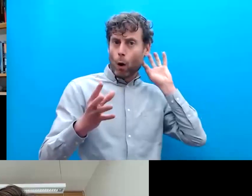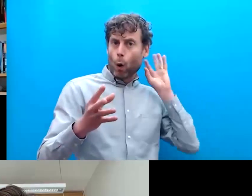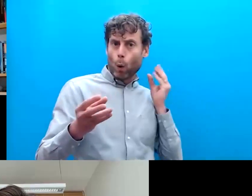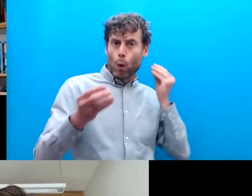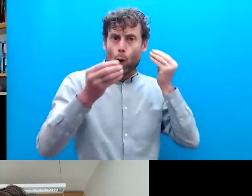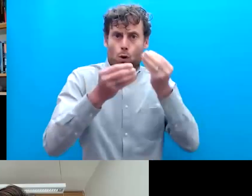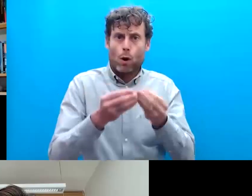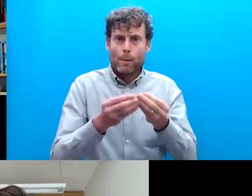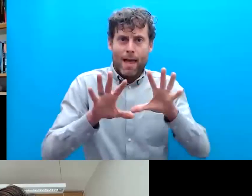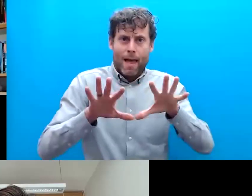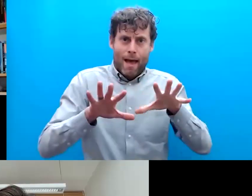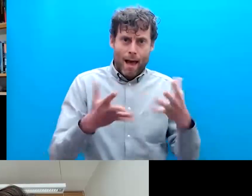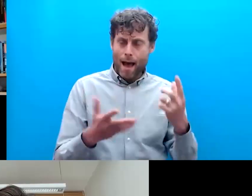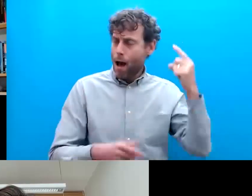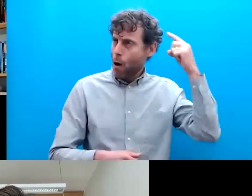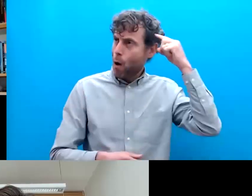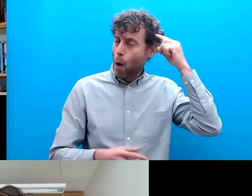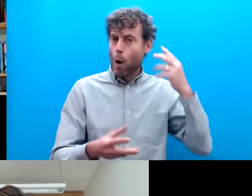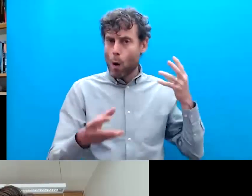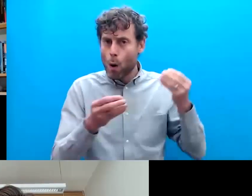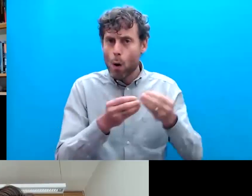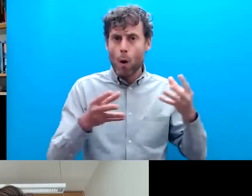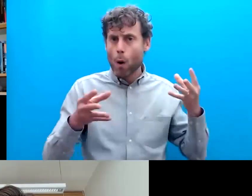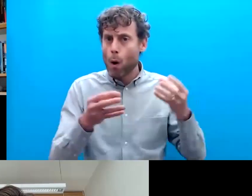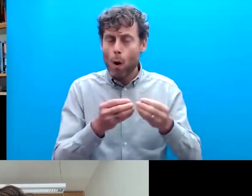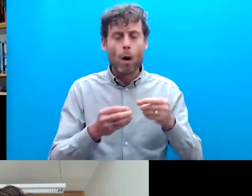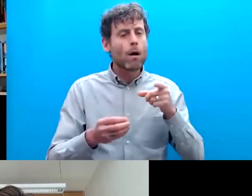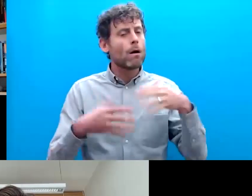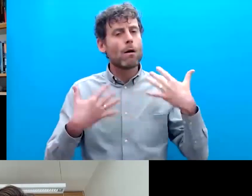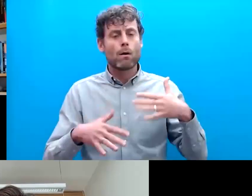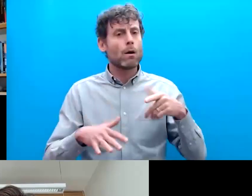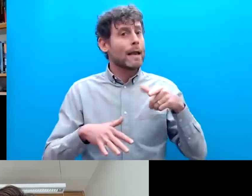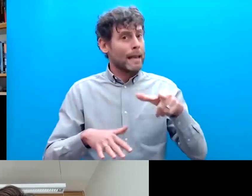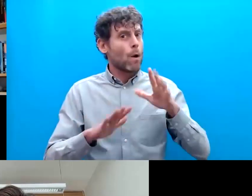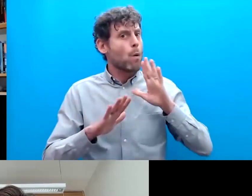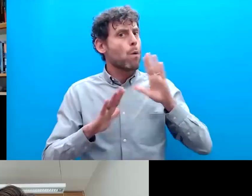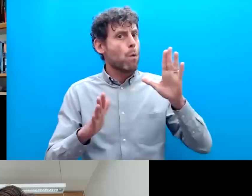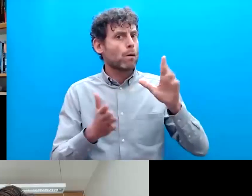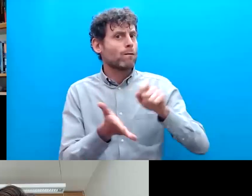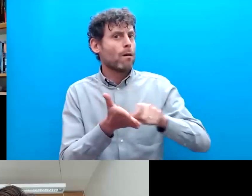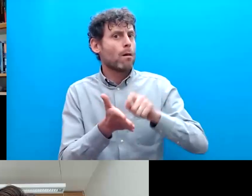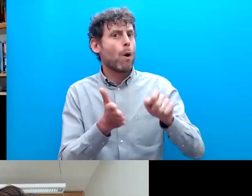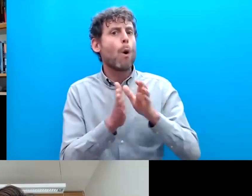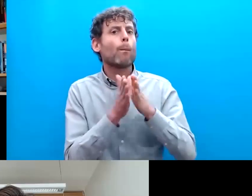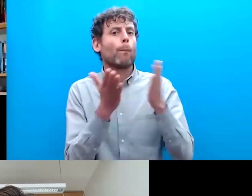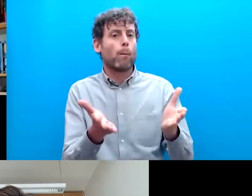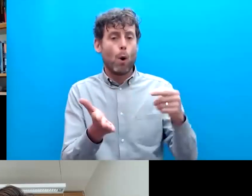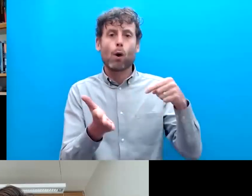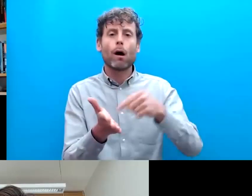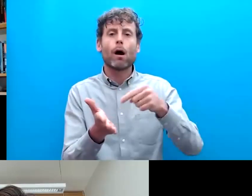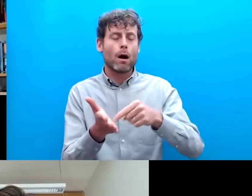his theoretical view and empirical work in a wonderful book, Meaning in the Brain, that's published by MIT Press